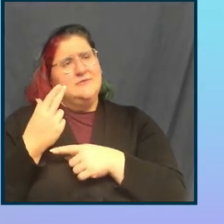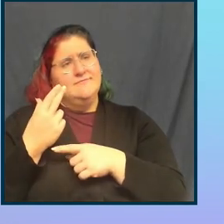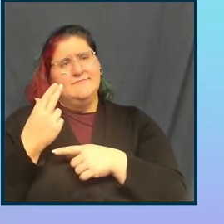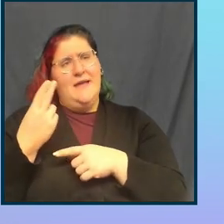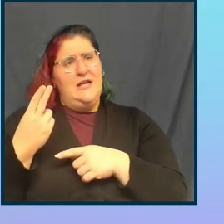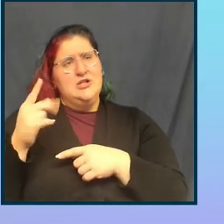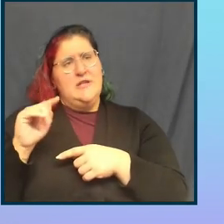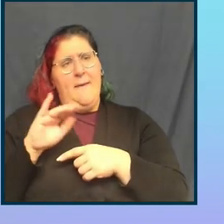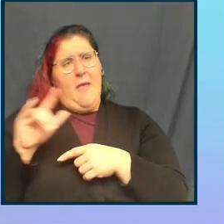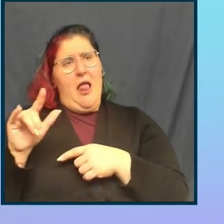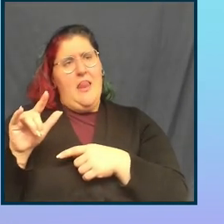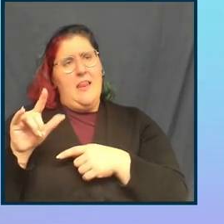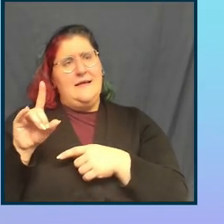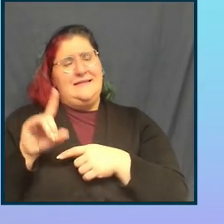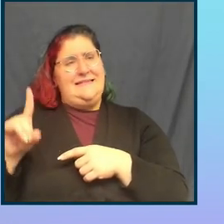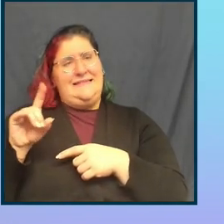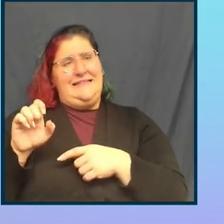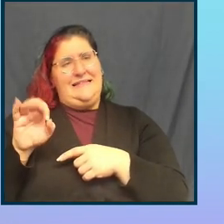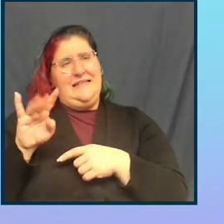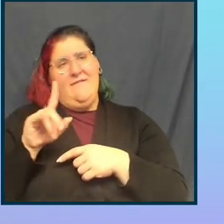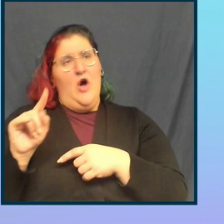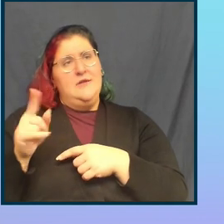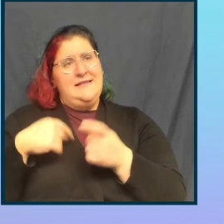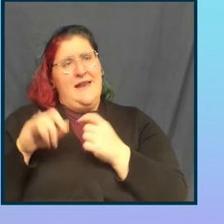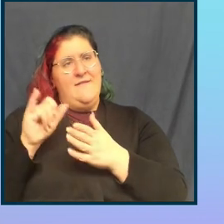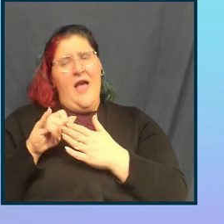spirit of it, yeah. It's a great question.